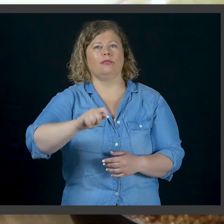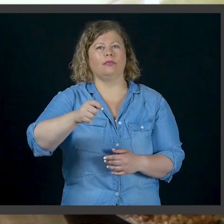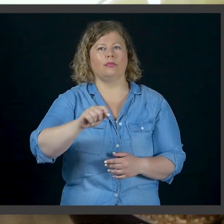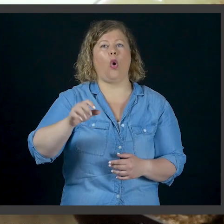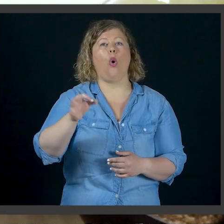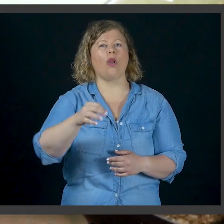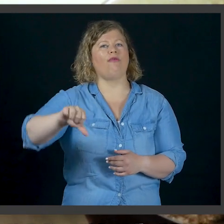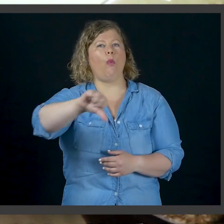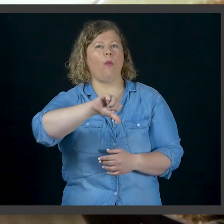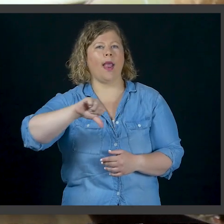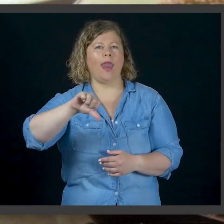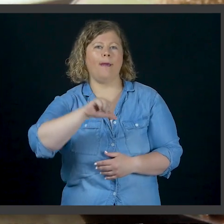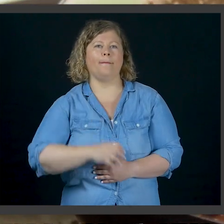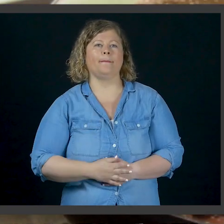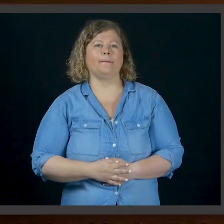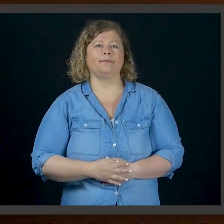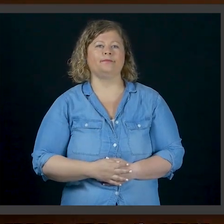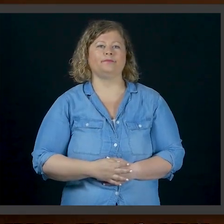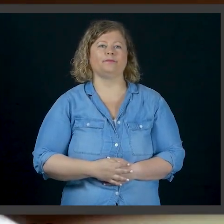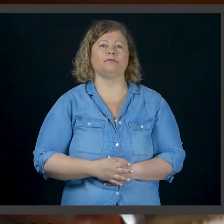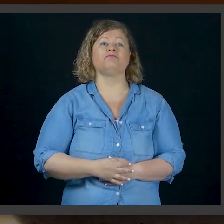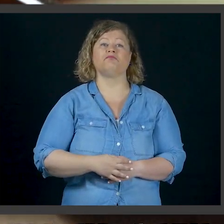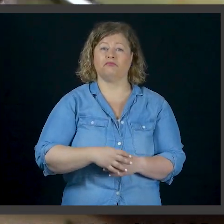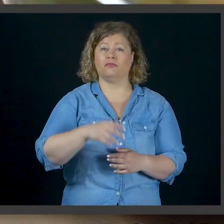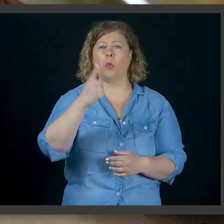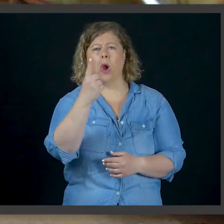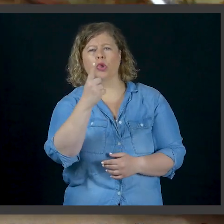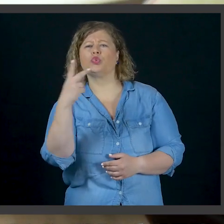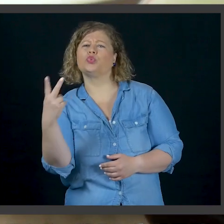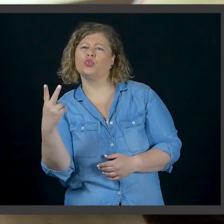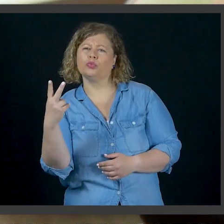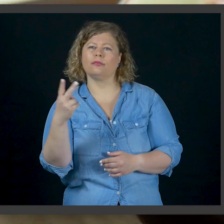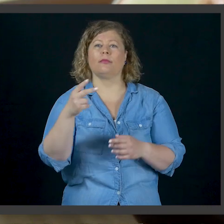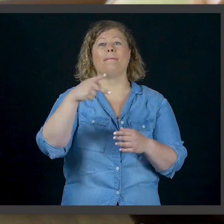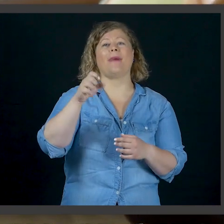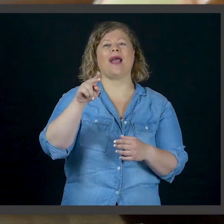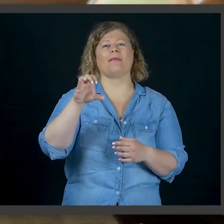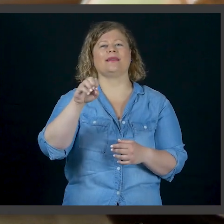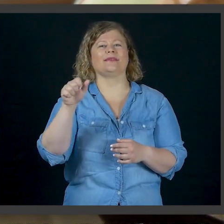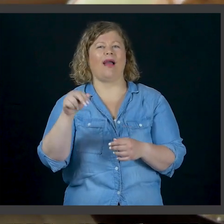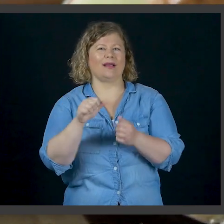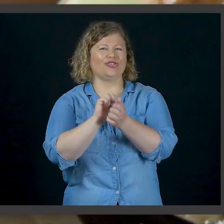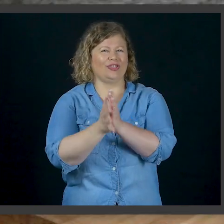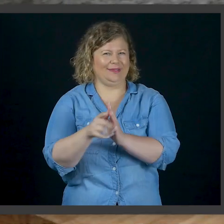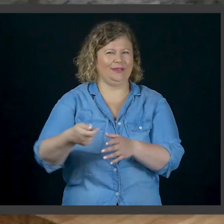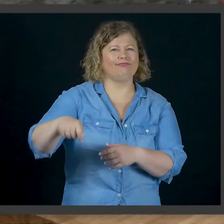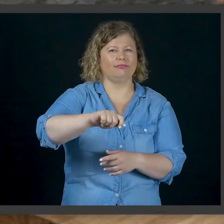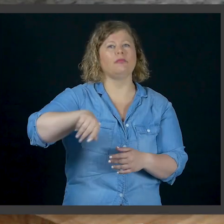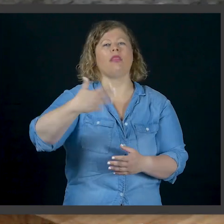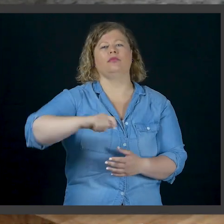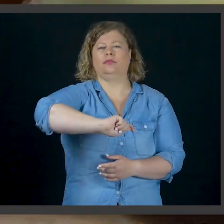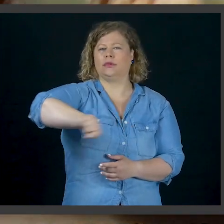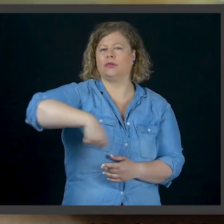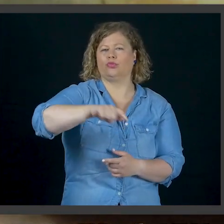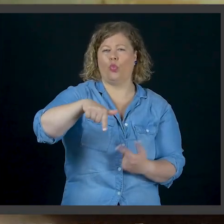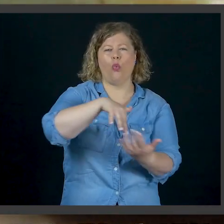2 tablespoons olive oil, and last 1 to 2 tablespoons of grated Parmesan. Stir